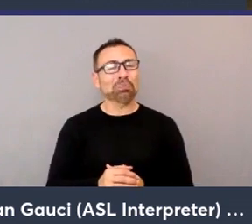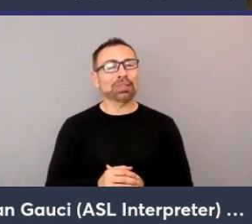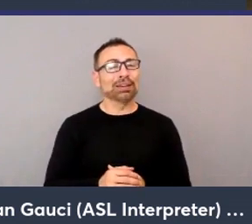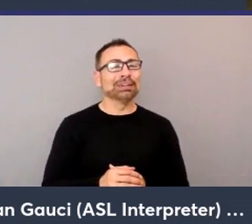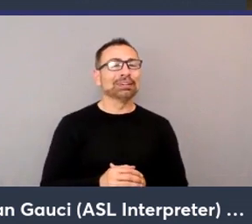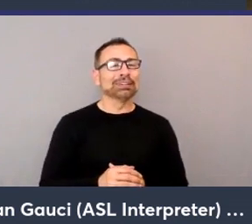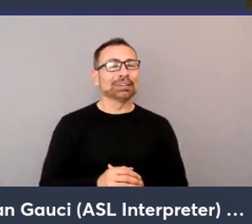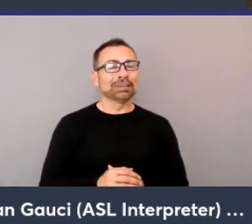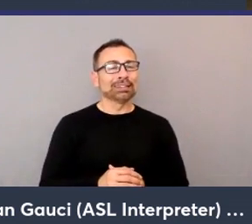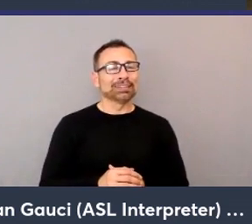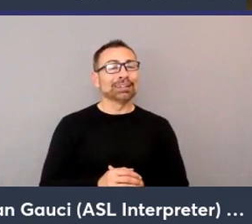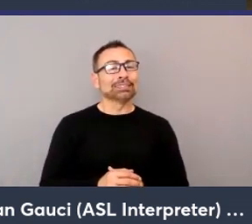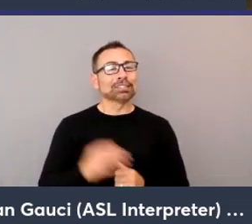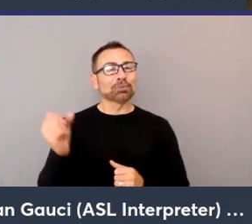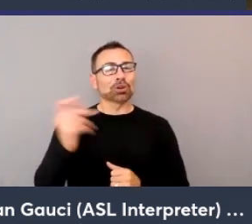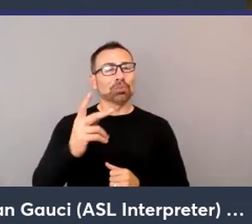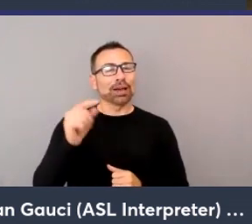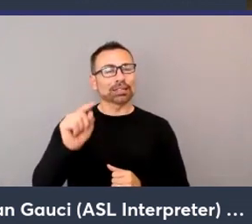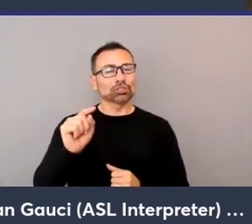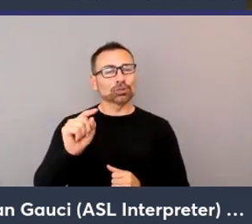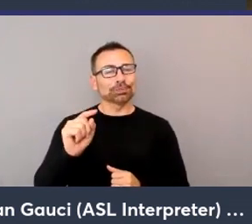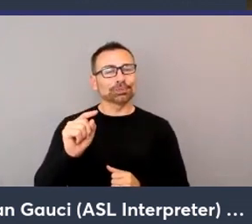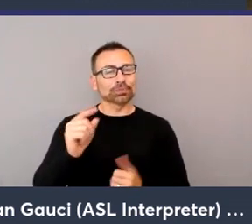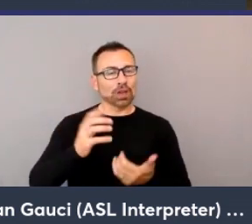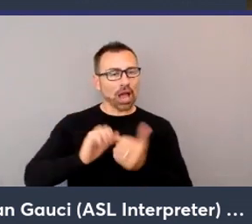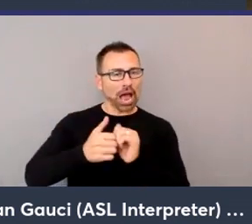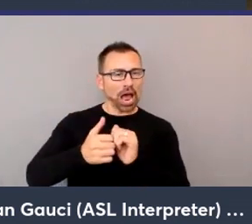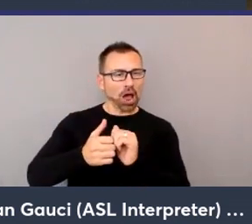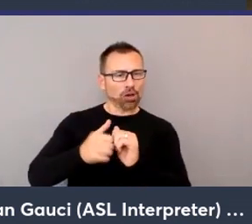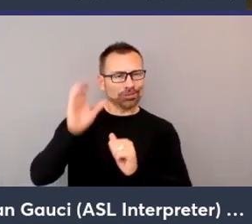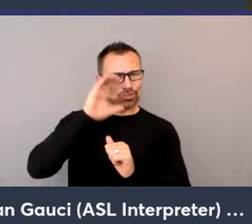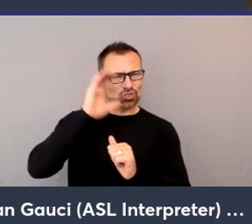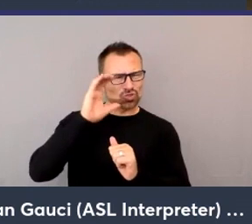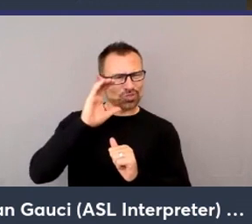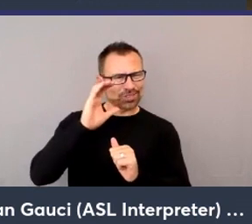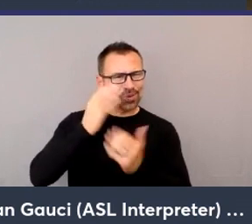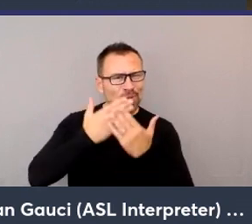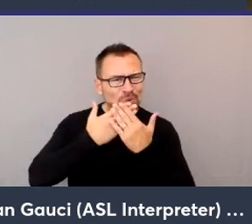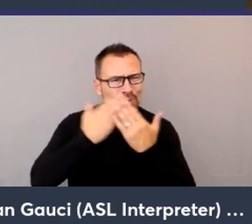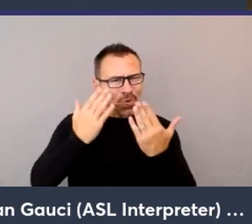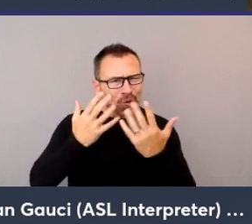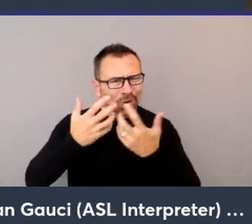So let's go back to, how can search be serverless? I think,